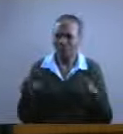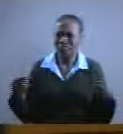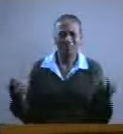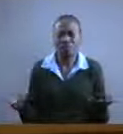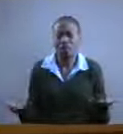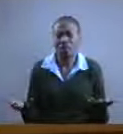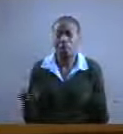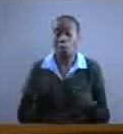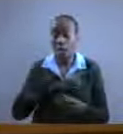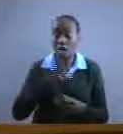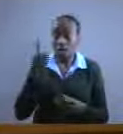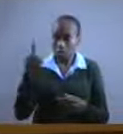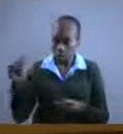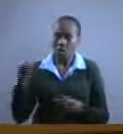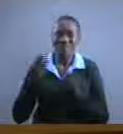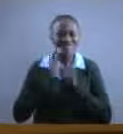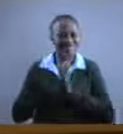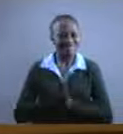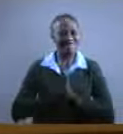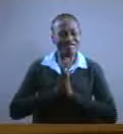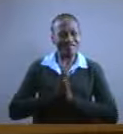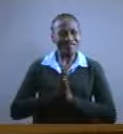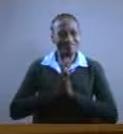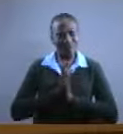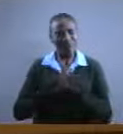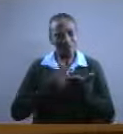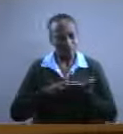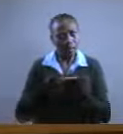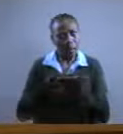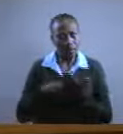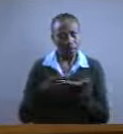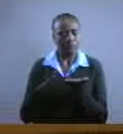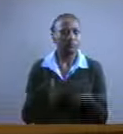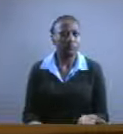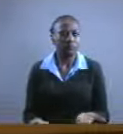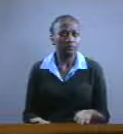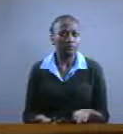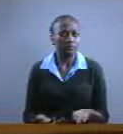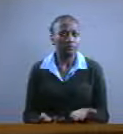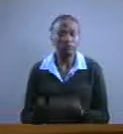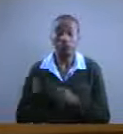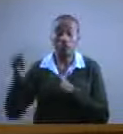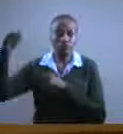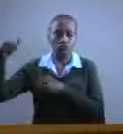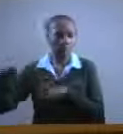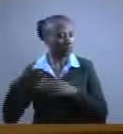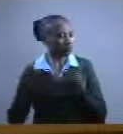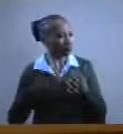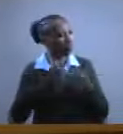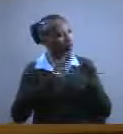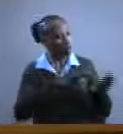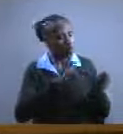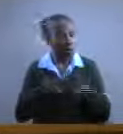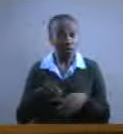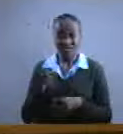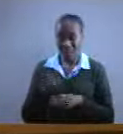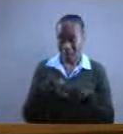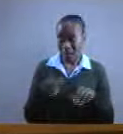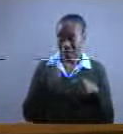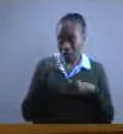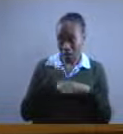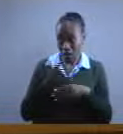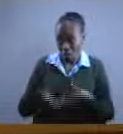consistently requested a debate, which we were within our right to do. If this is the way, Order on members, order. This is the way Parliament conducts